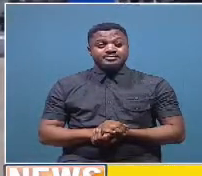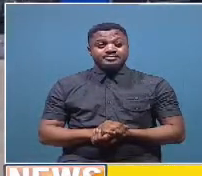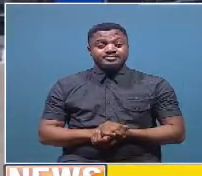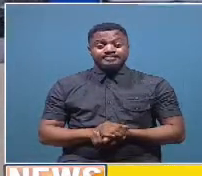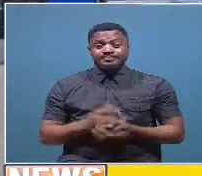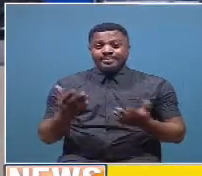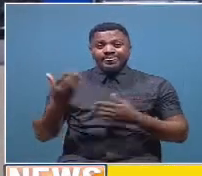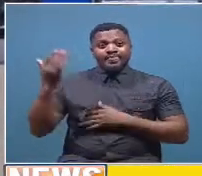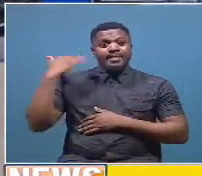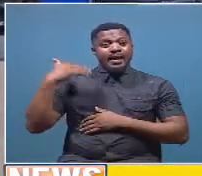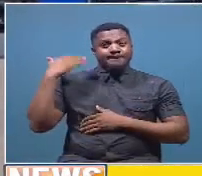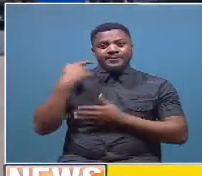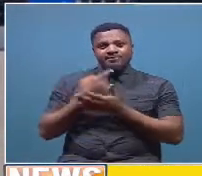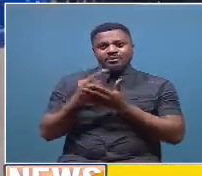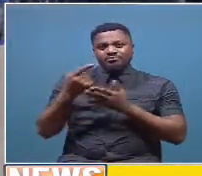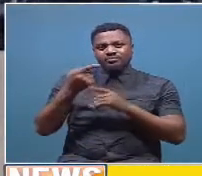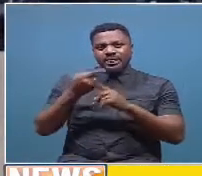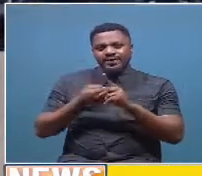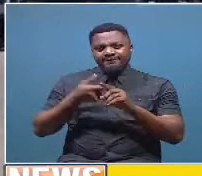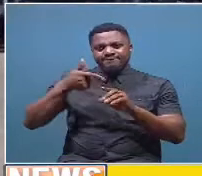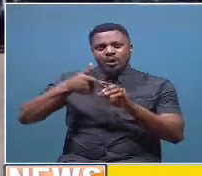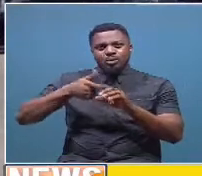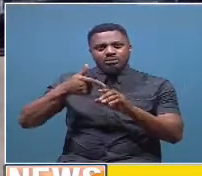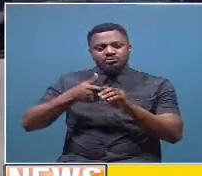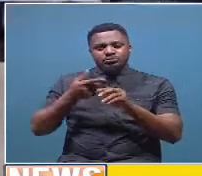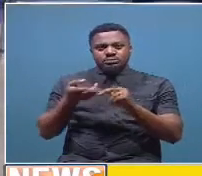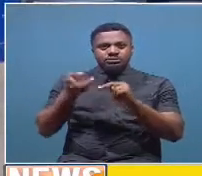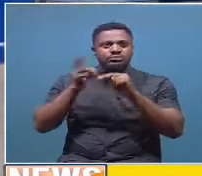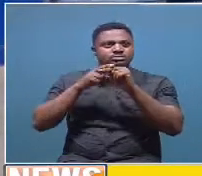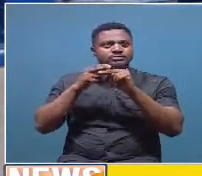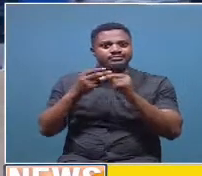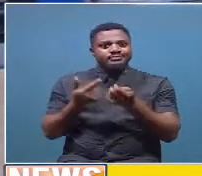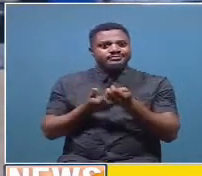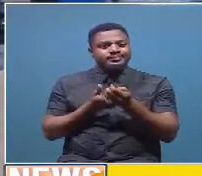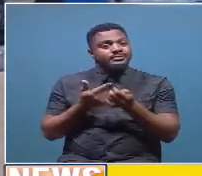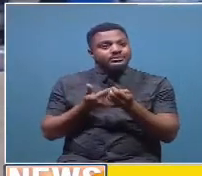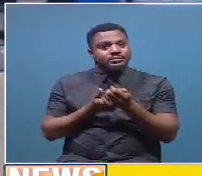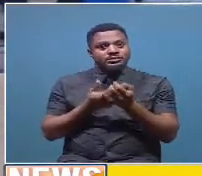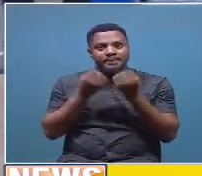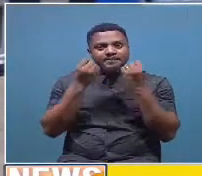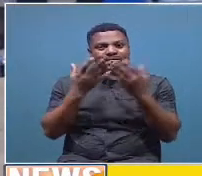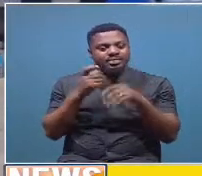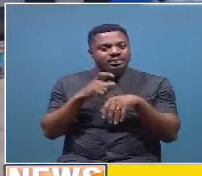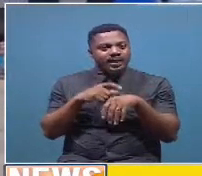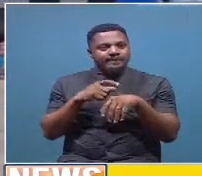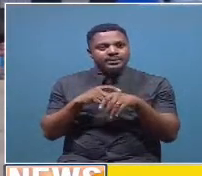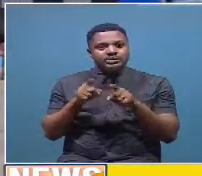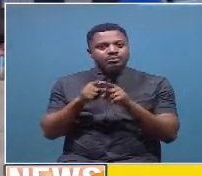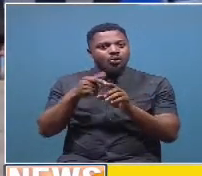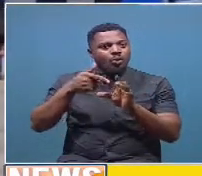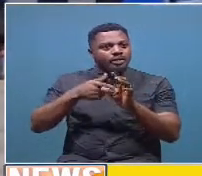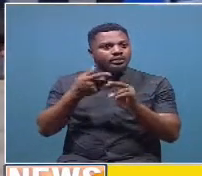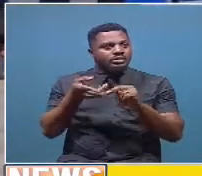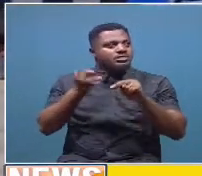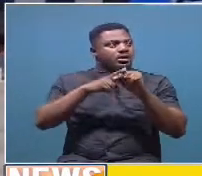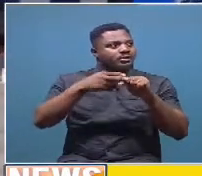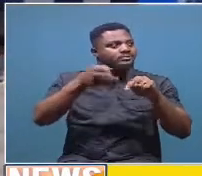In the past few months, fuel prices have been increased in Ghana as many times as oil prices have